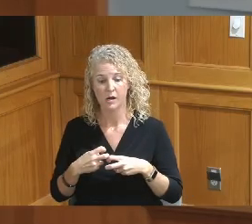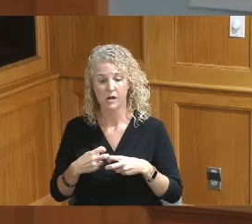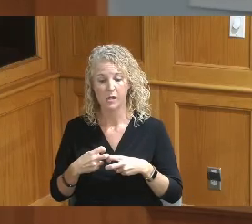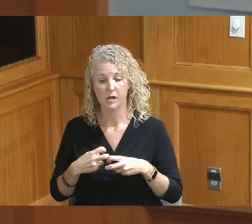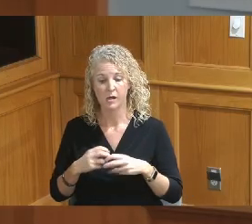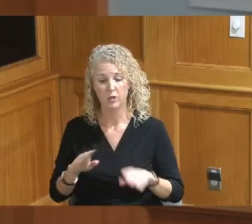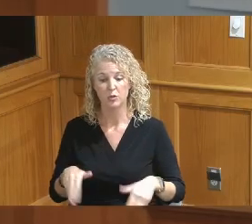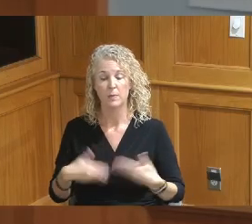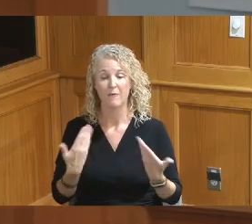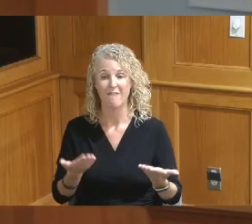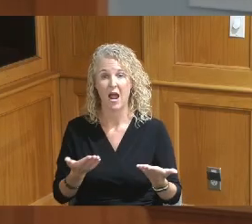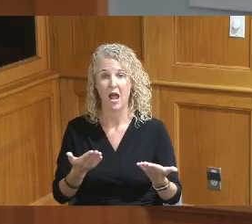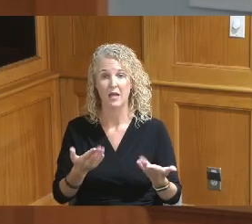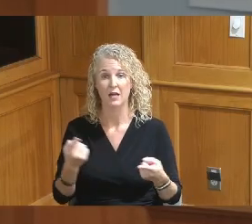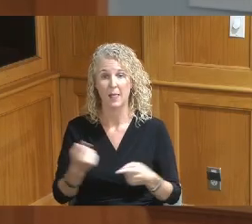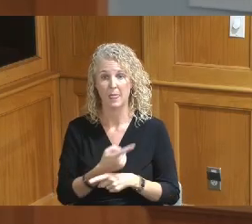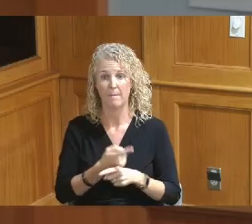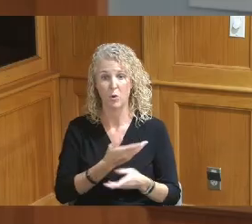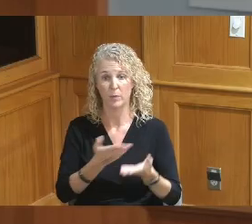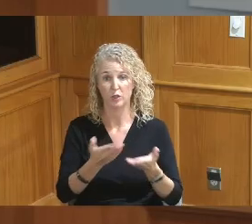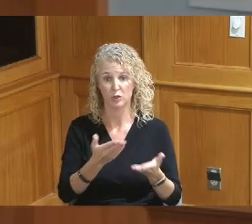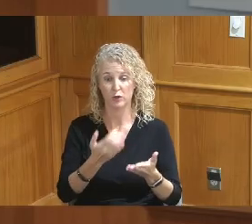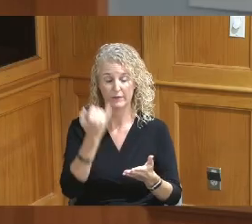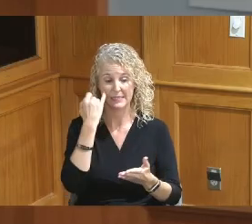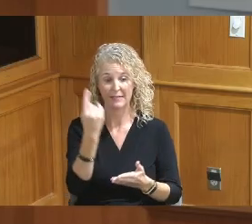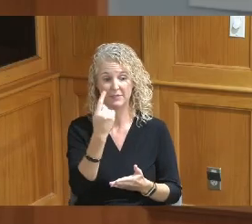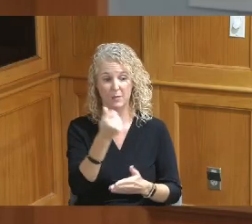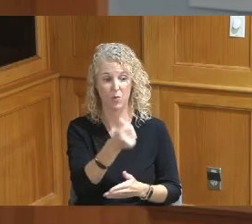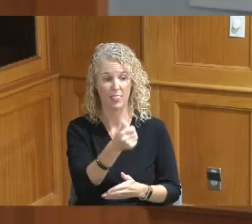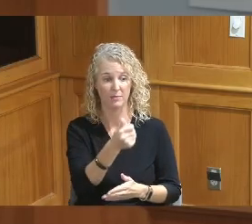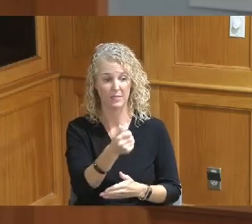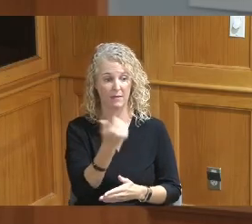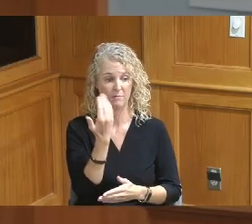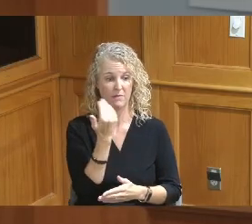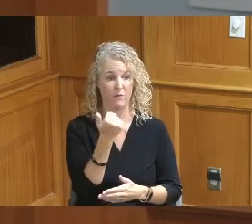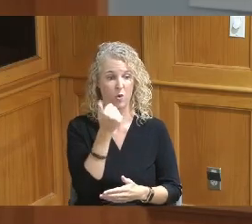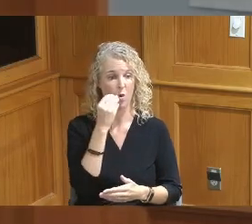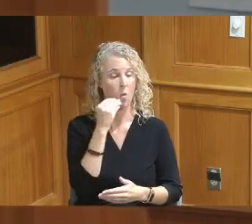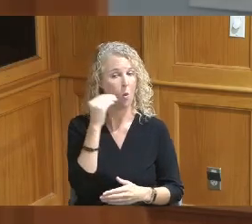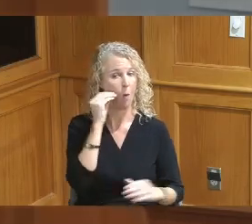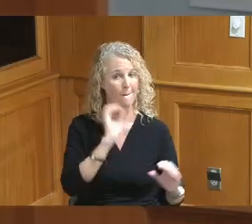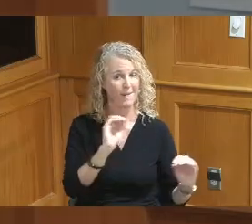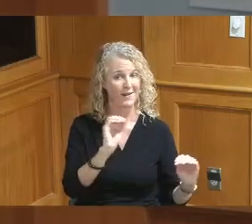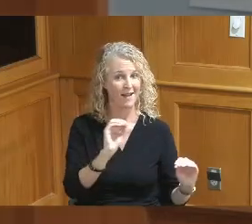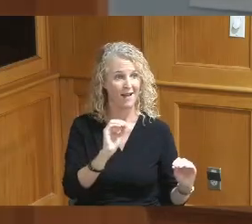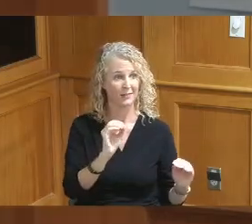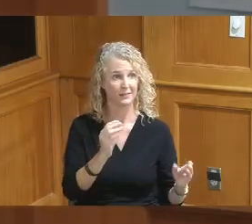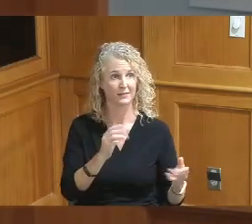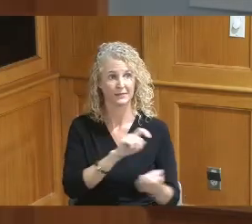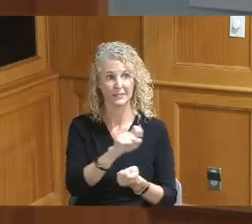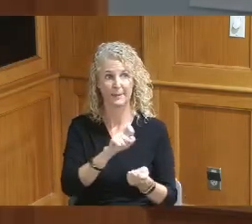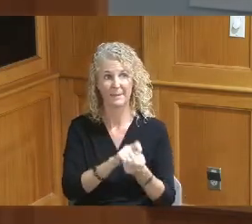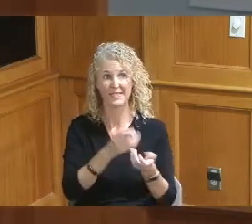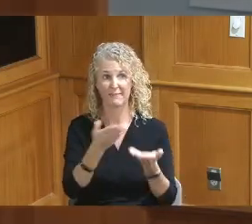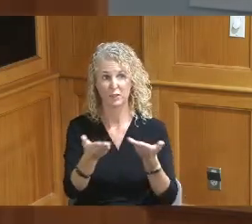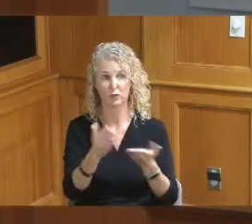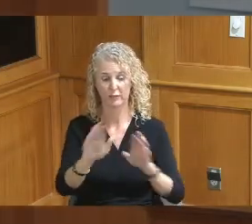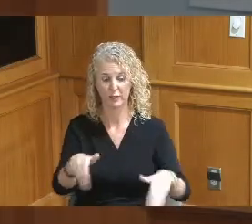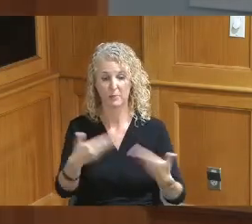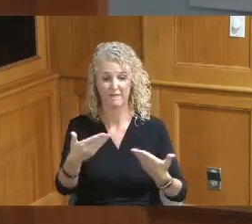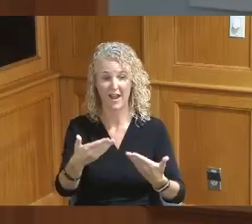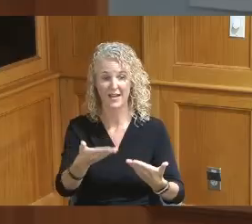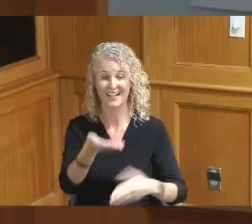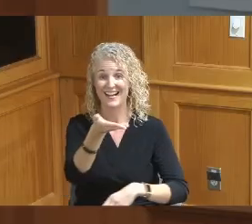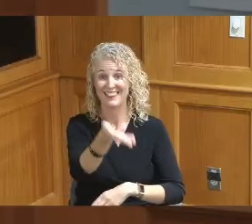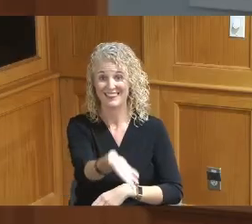the services to folks transitioning out of homelessness. Those have to be provided on site, and so when